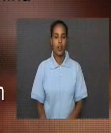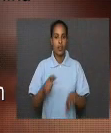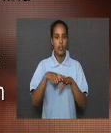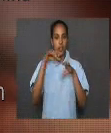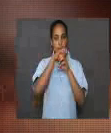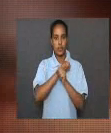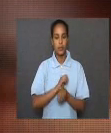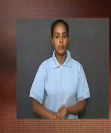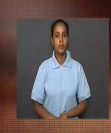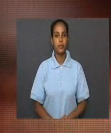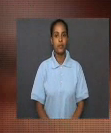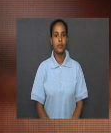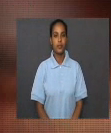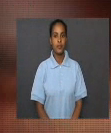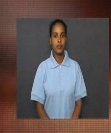Time's up.